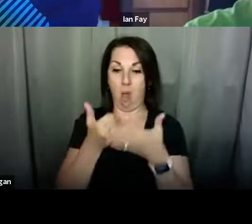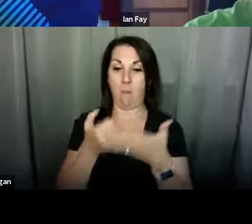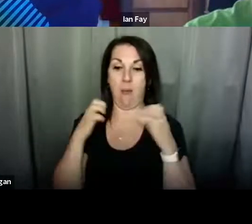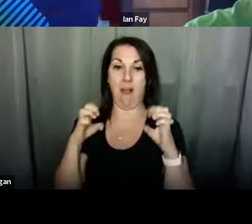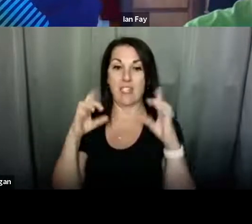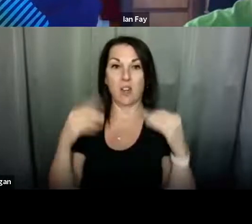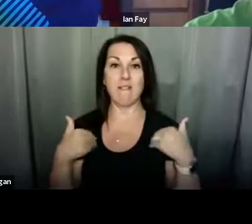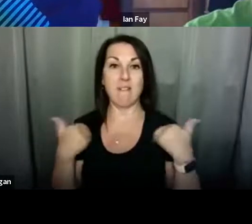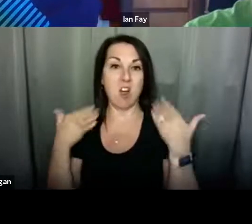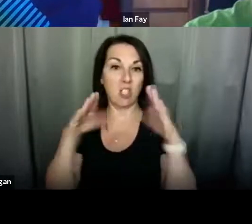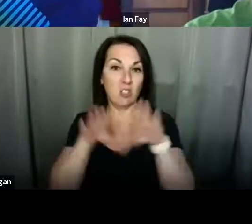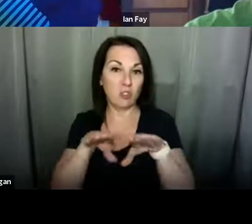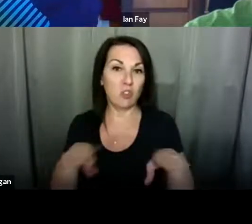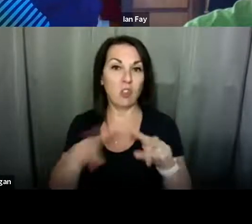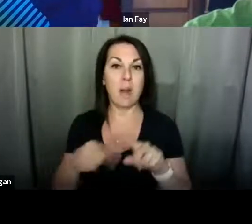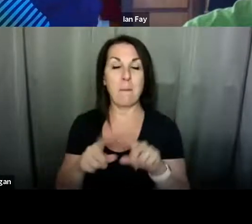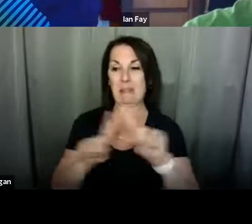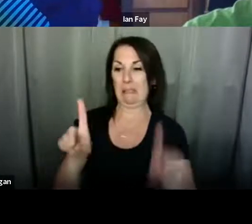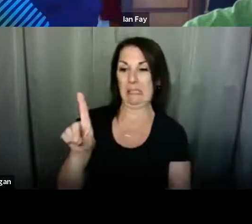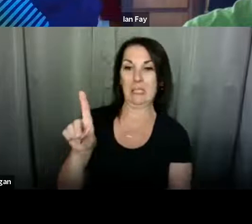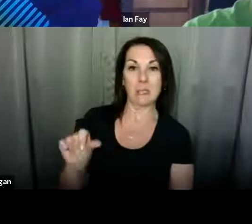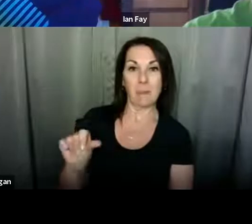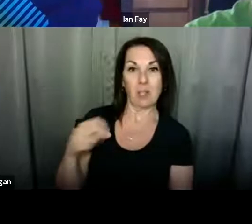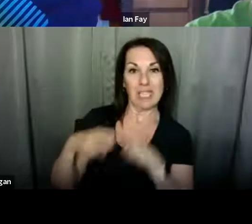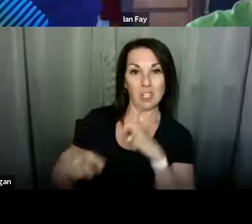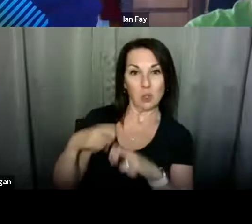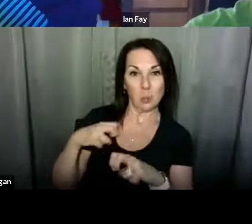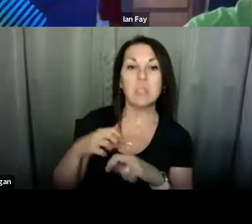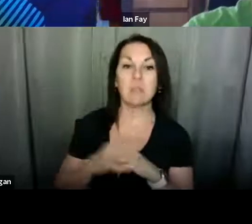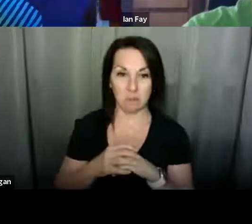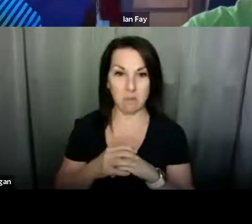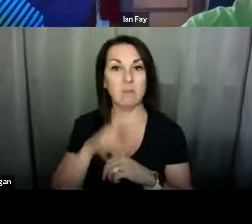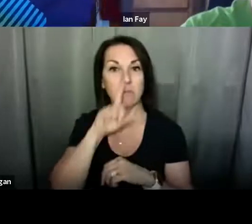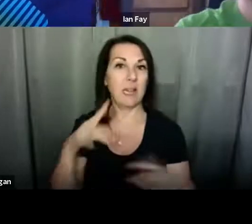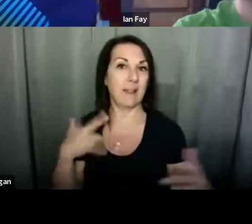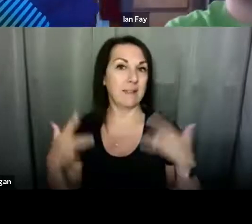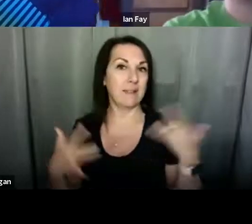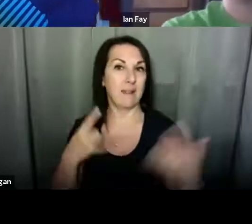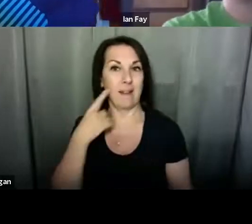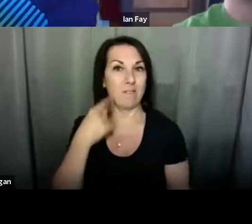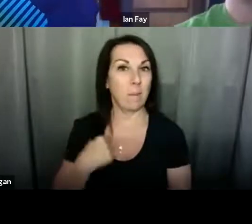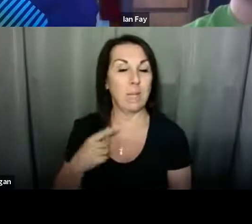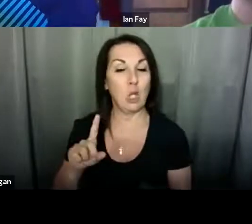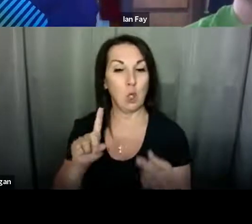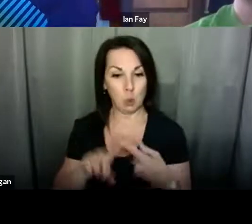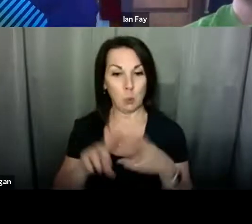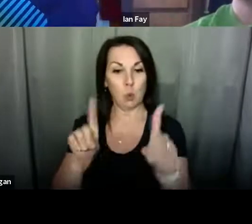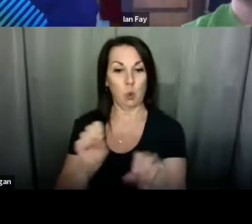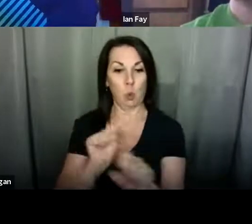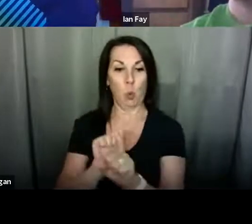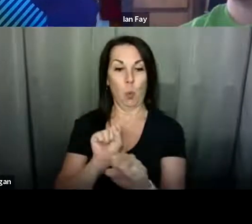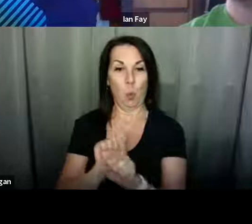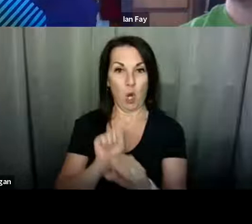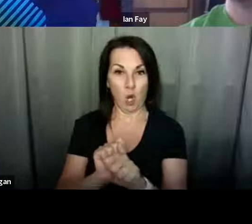young children, about disability issues. And this is very exciting for me to, you know, to do the work, because I felt